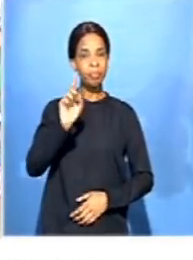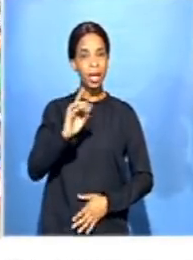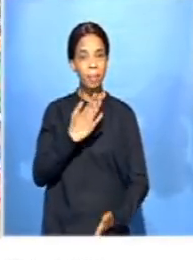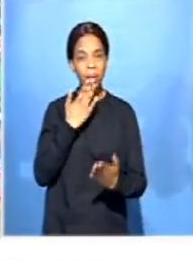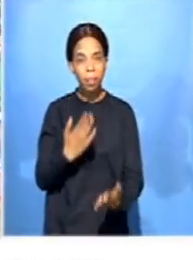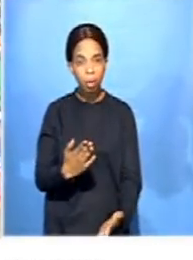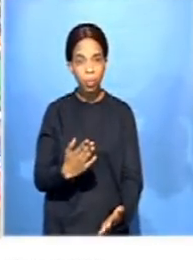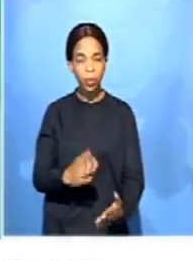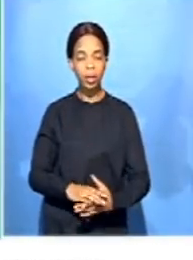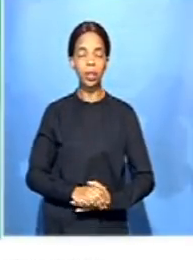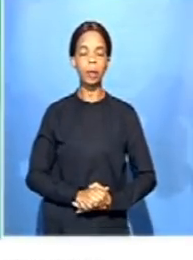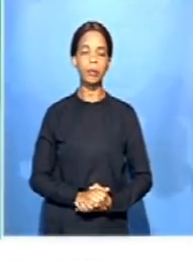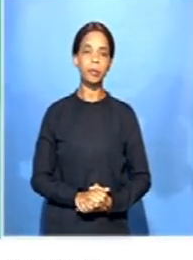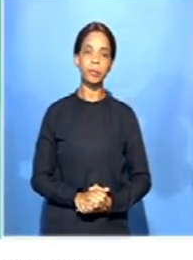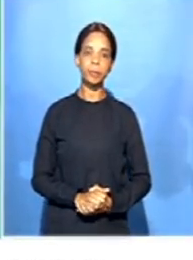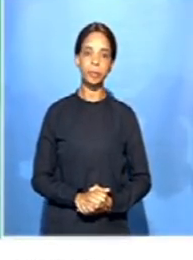Malibongwe,